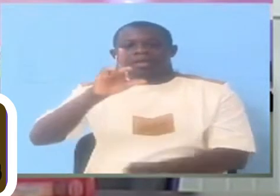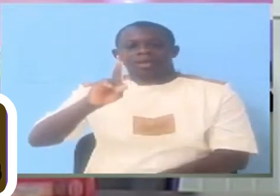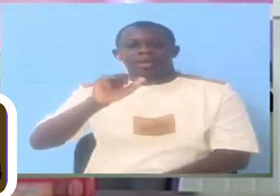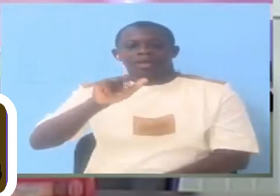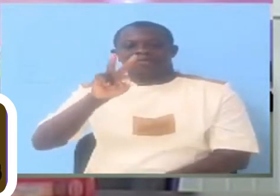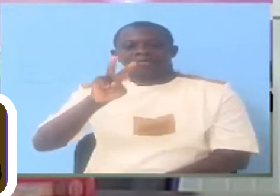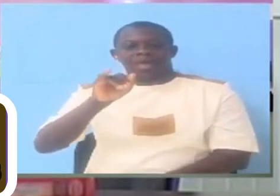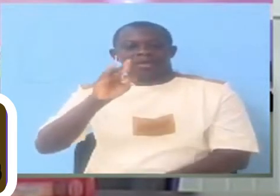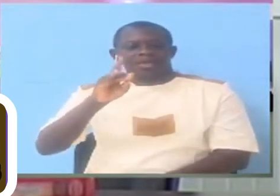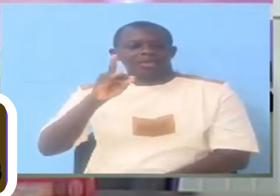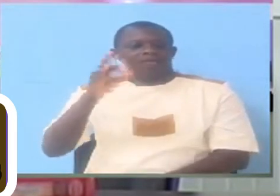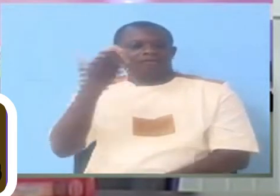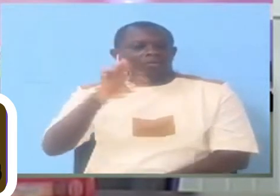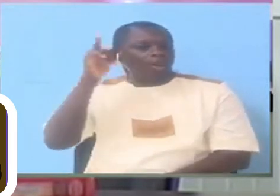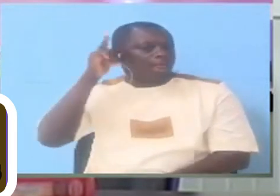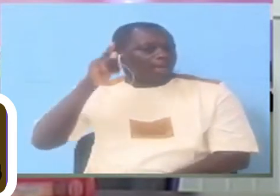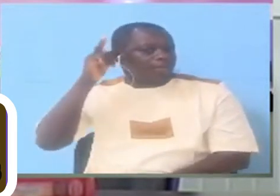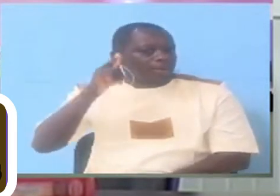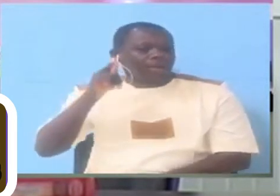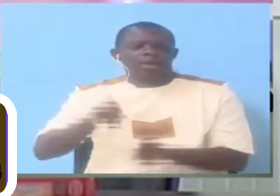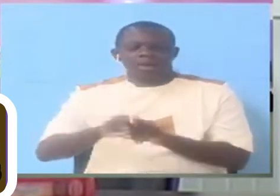Gibson, Liberian.